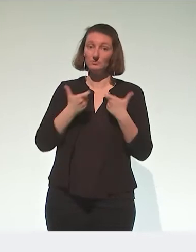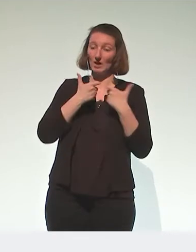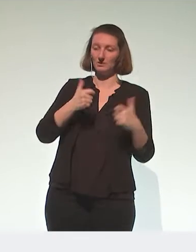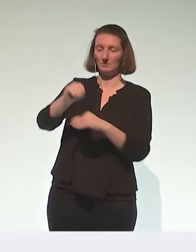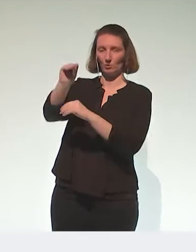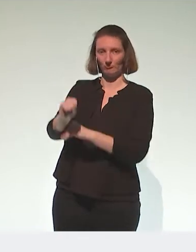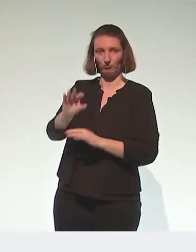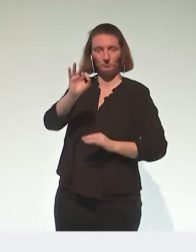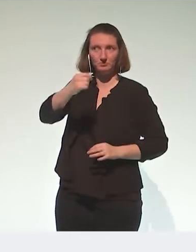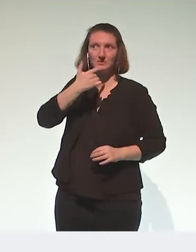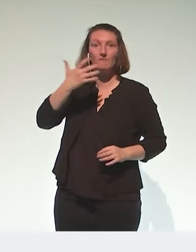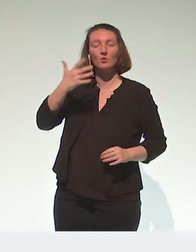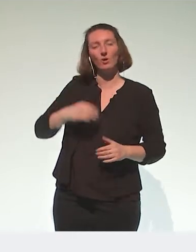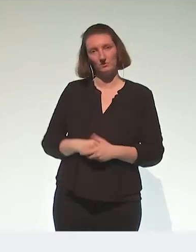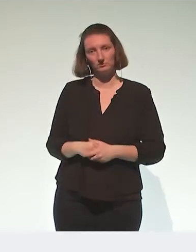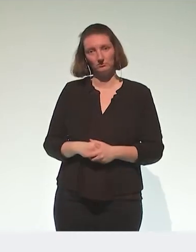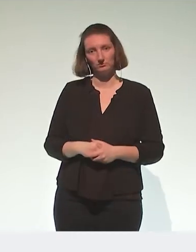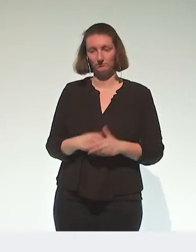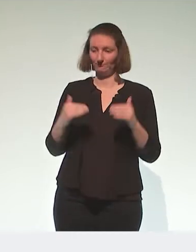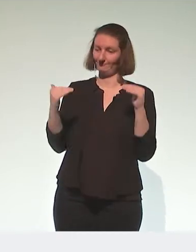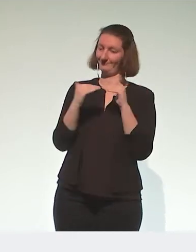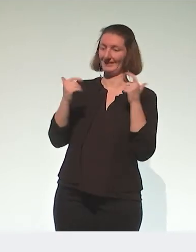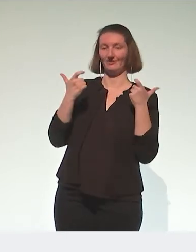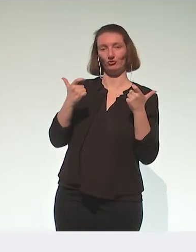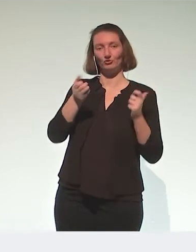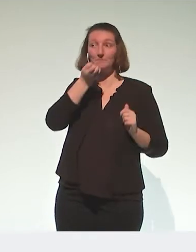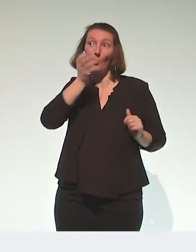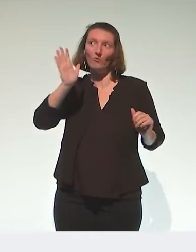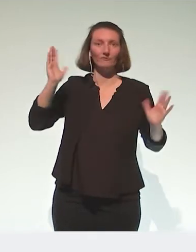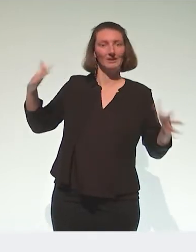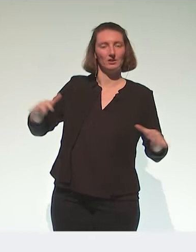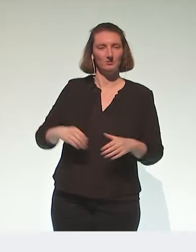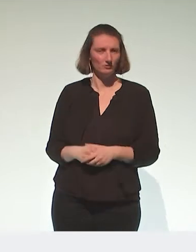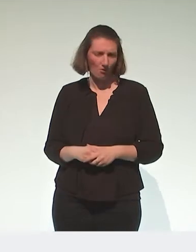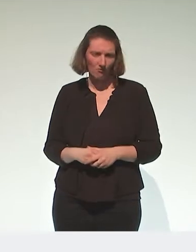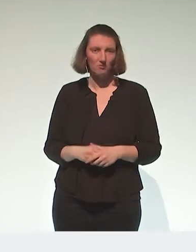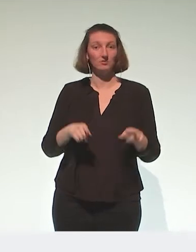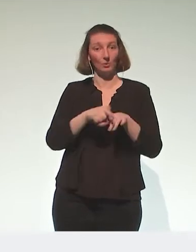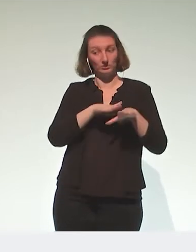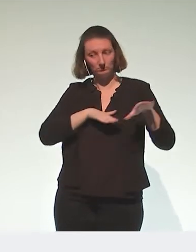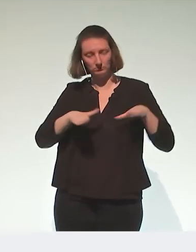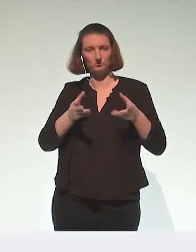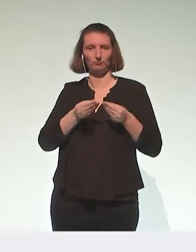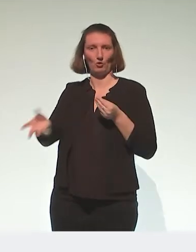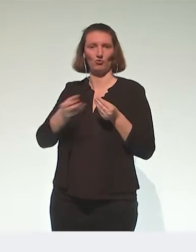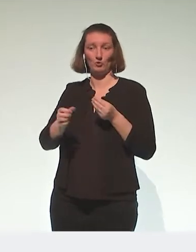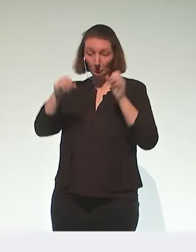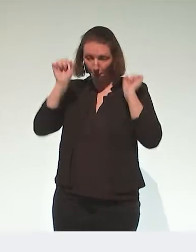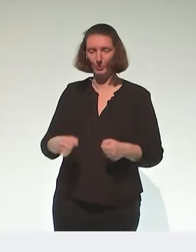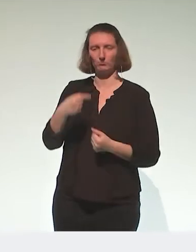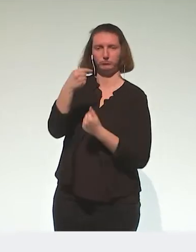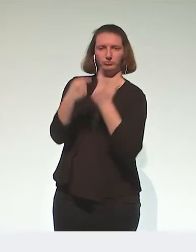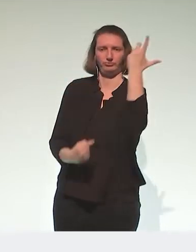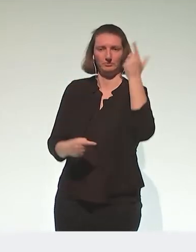Ensuring accessibility does not just mean ensuring equal opportunity. It also means